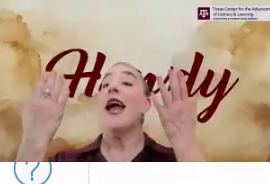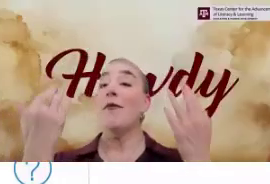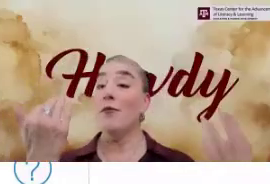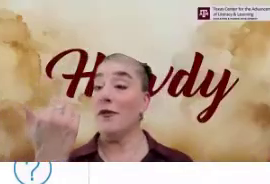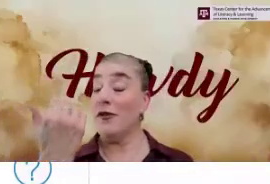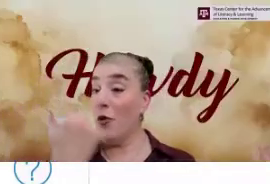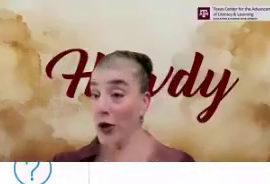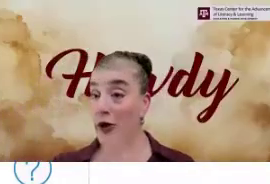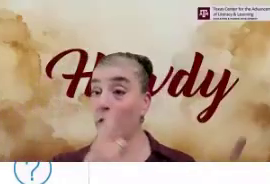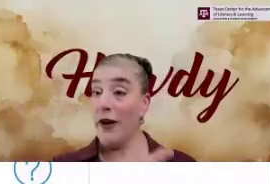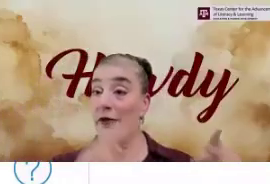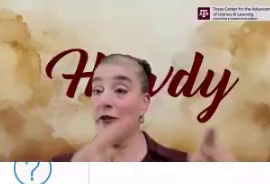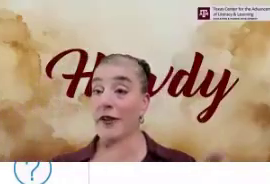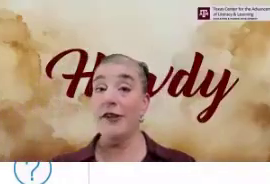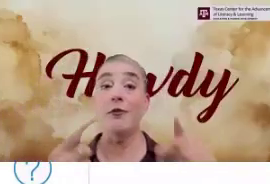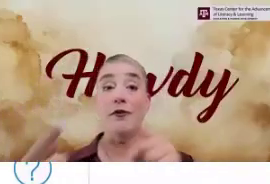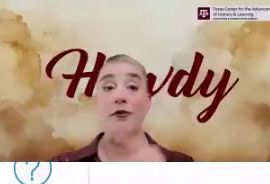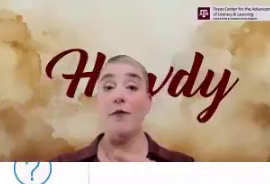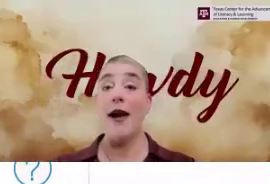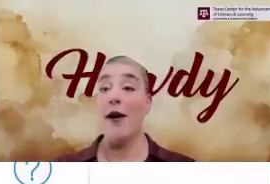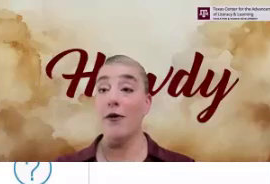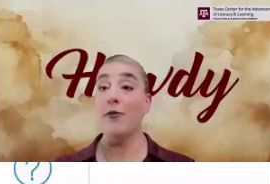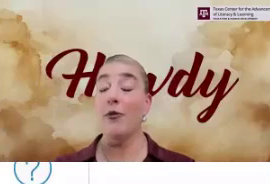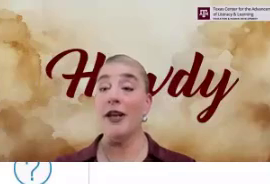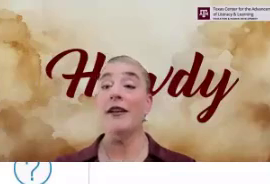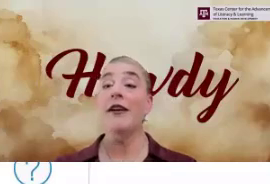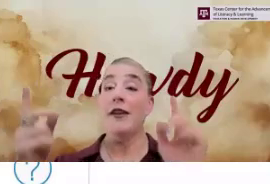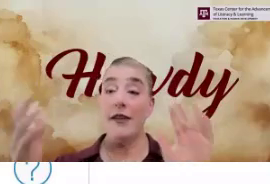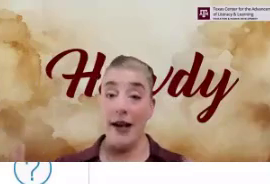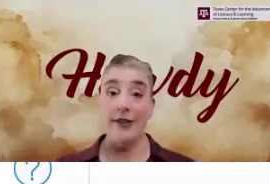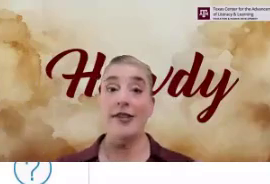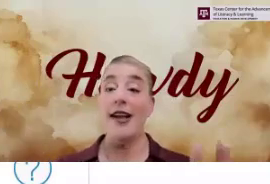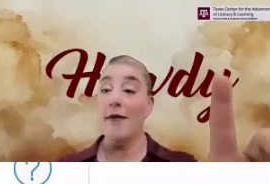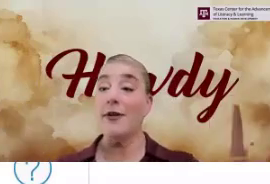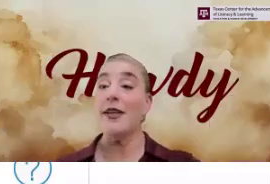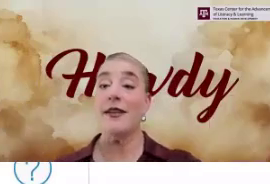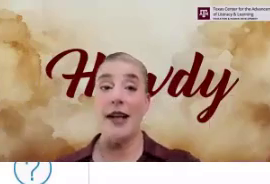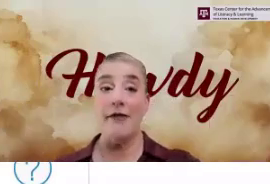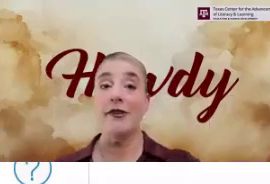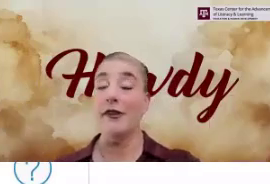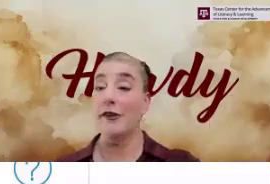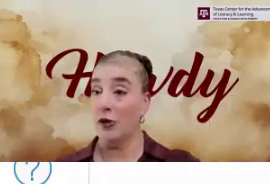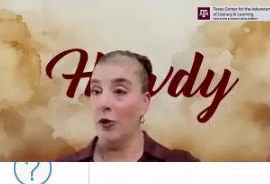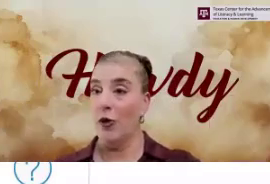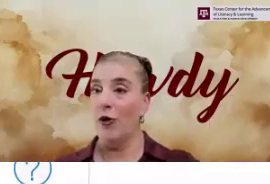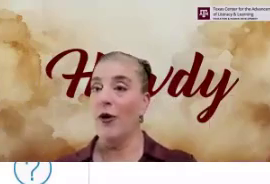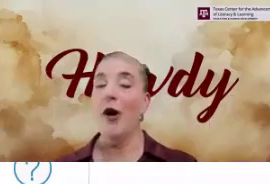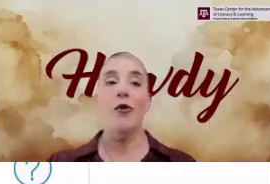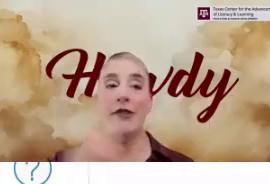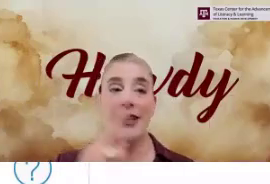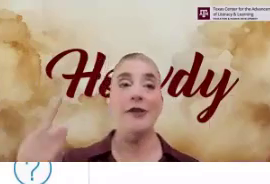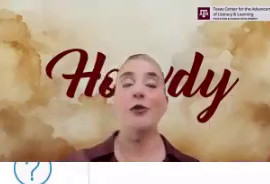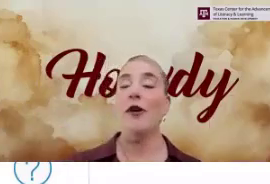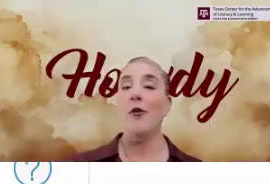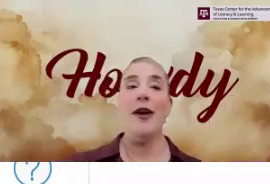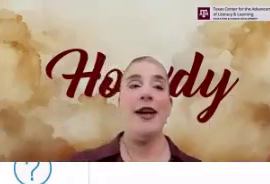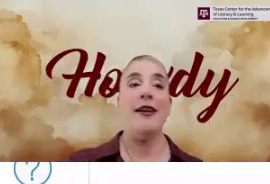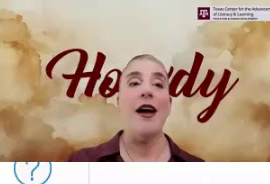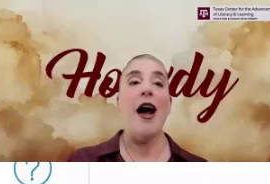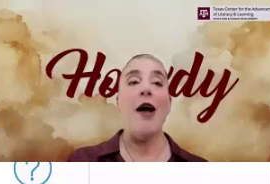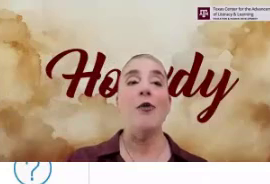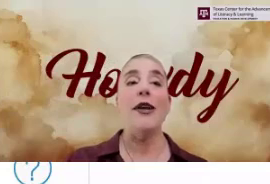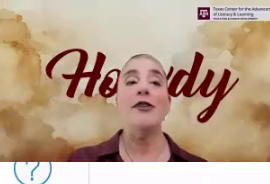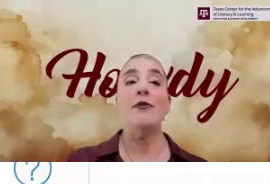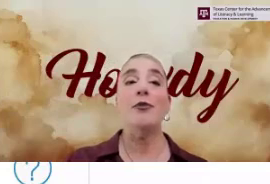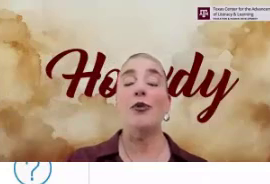exactly right. And the workaround for this before PowerPoint got snappy and gave us this tool was, guess where I